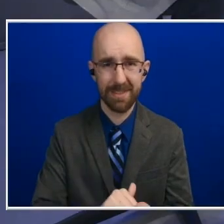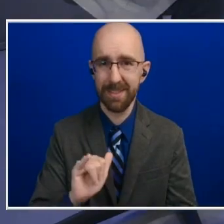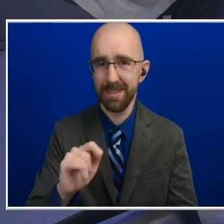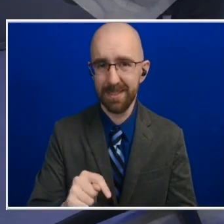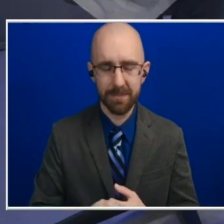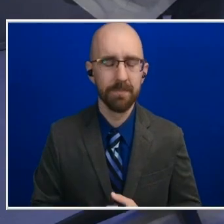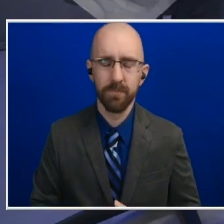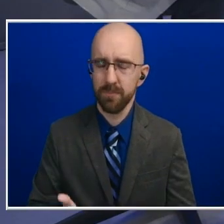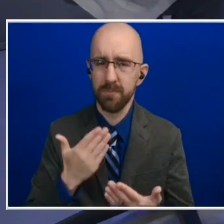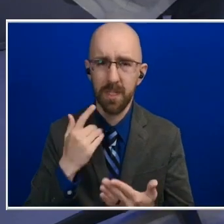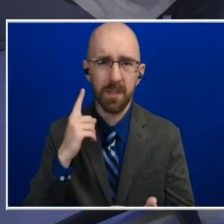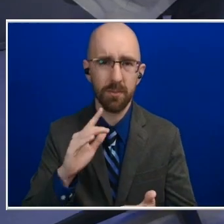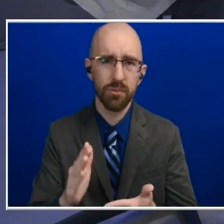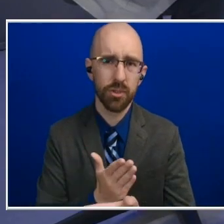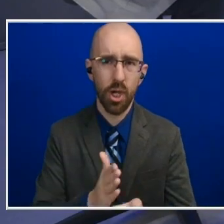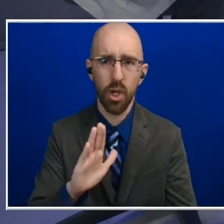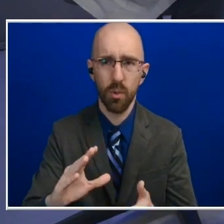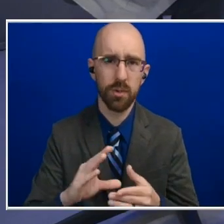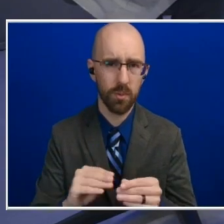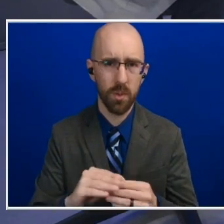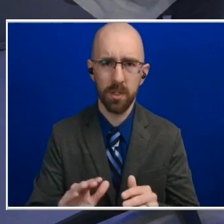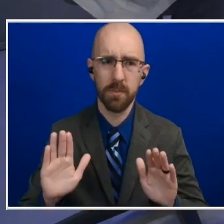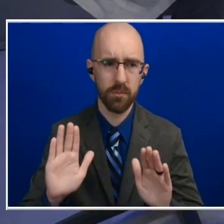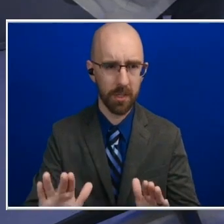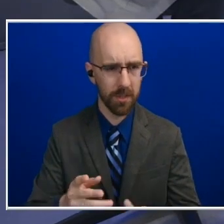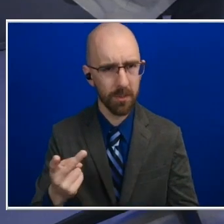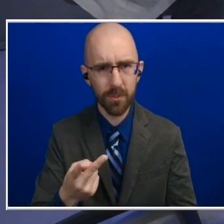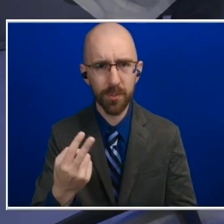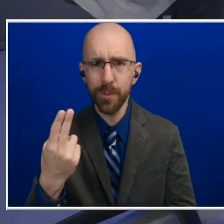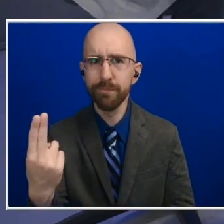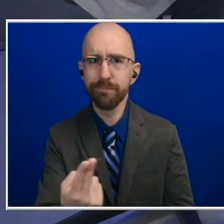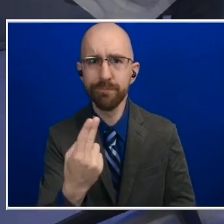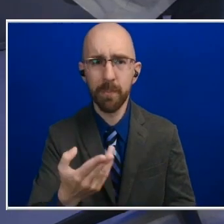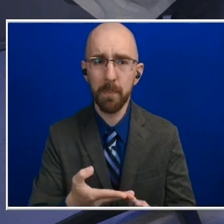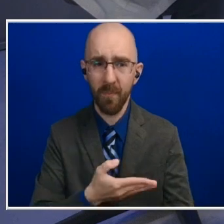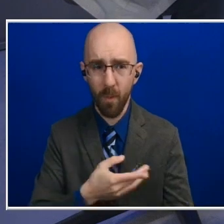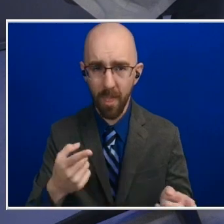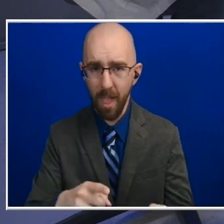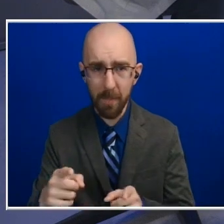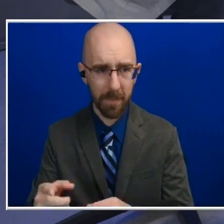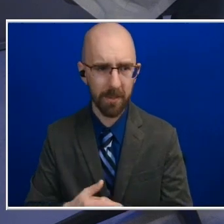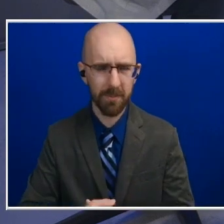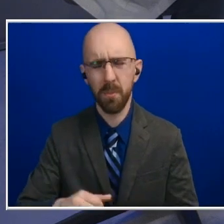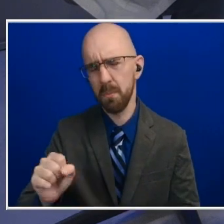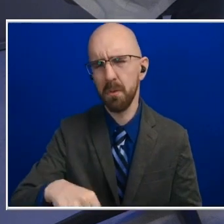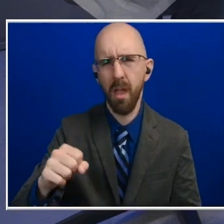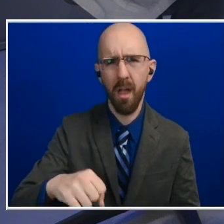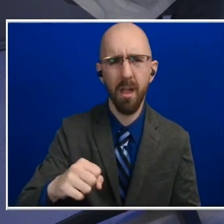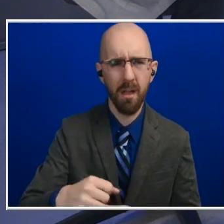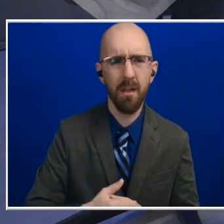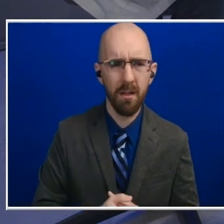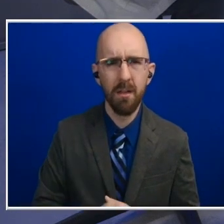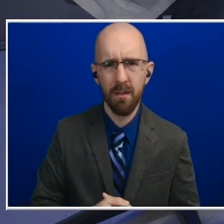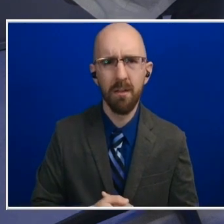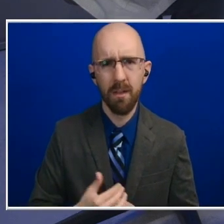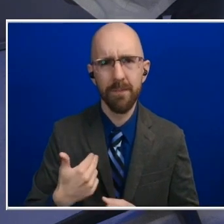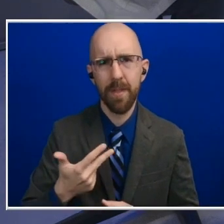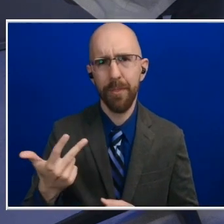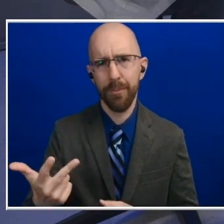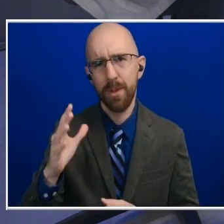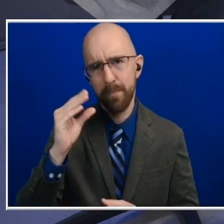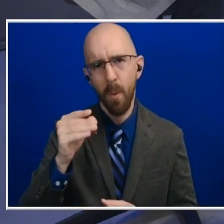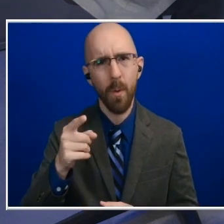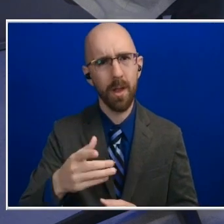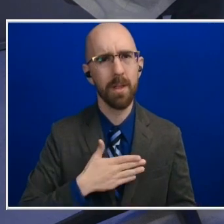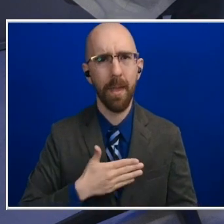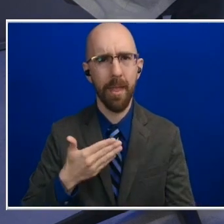your story. This has been so great. Well, were you two always close before this happened? Absolutely, yes. Out of the 3 boys, he's been my closest ally.